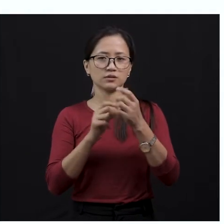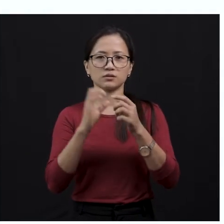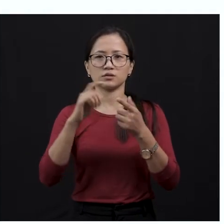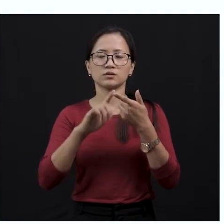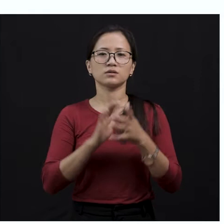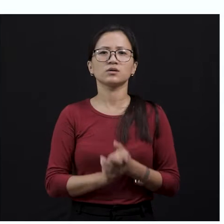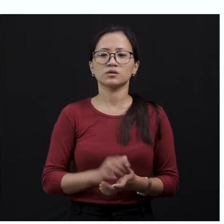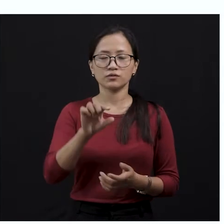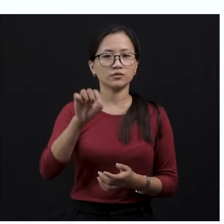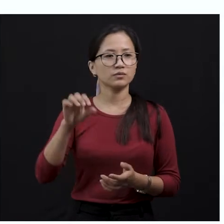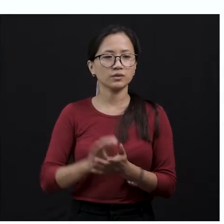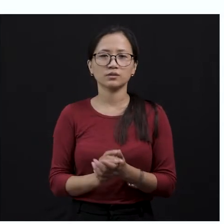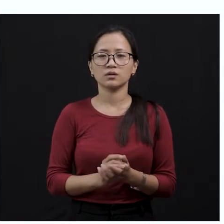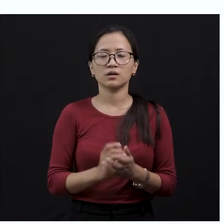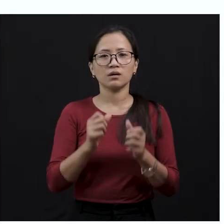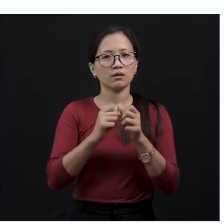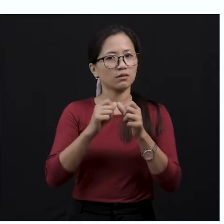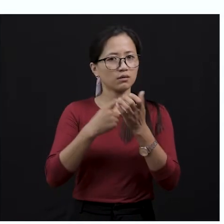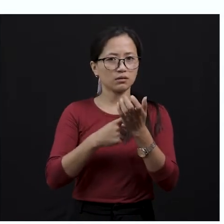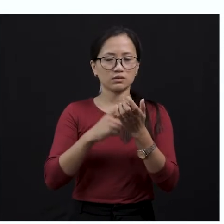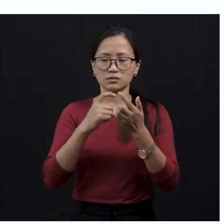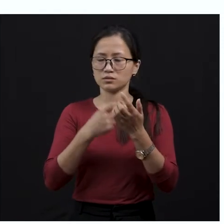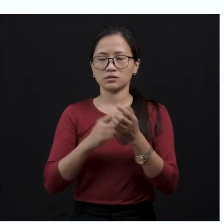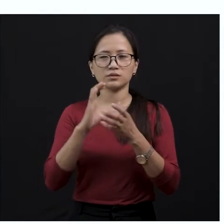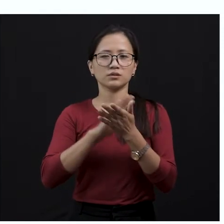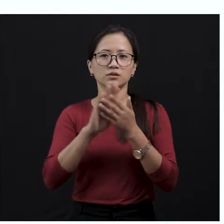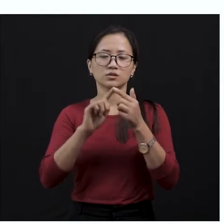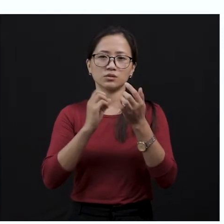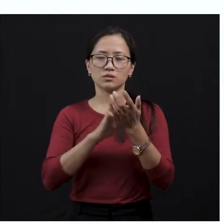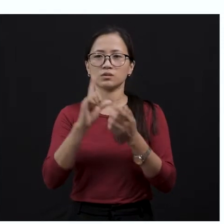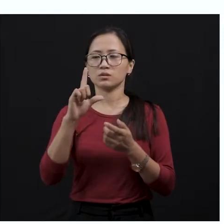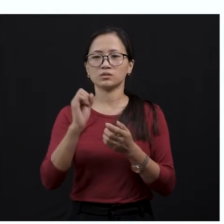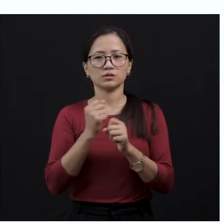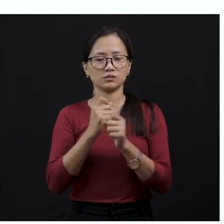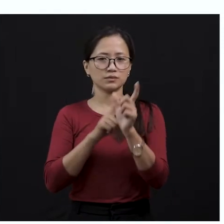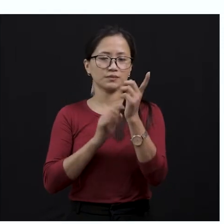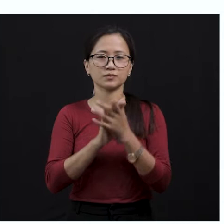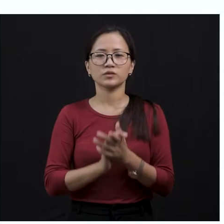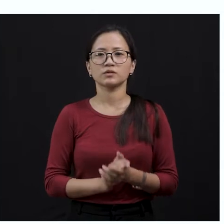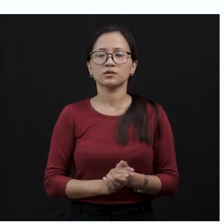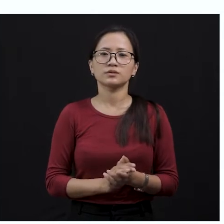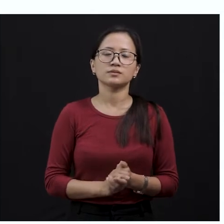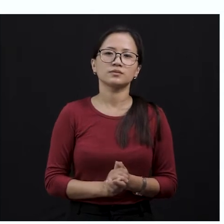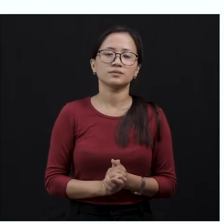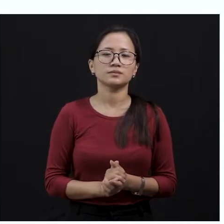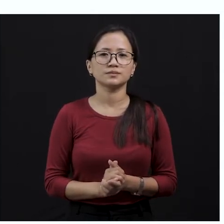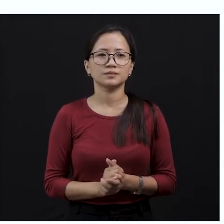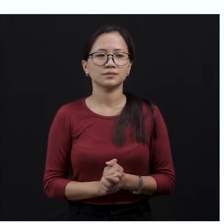found by the archaeologists, and it has helped us to study about the Indus Valley